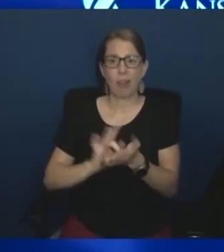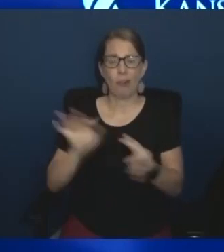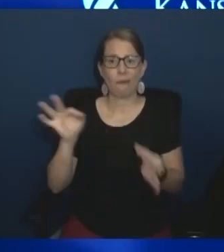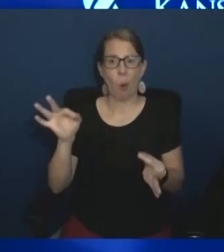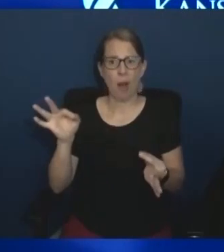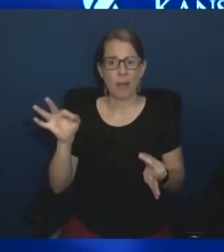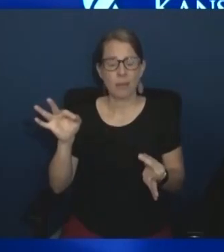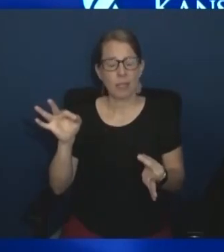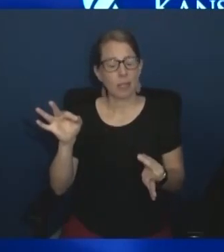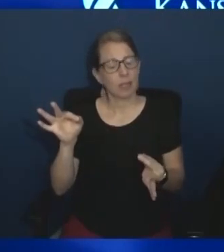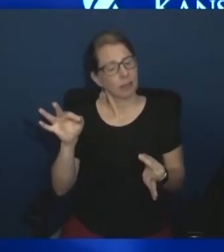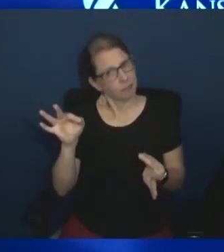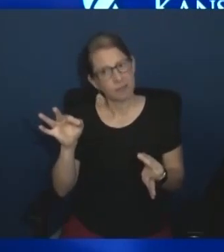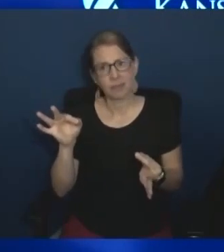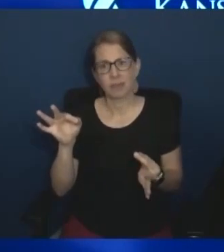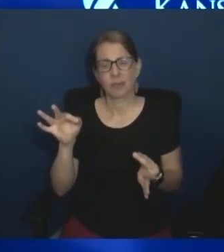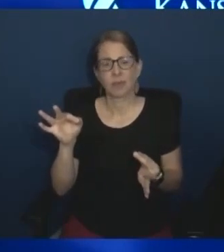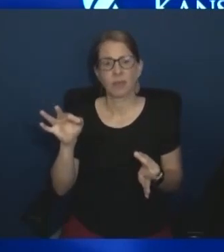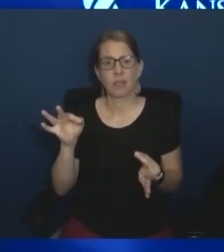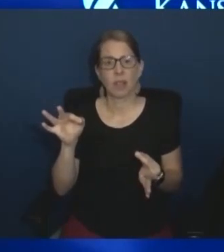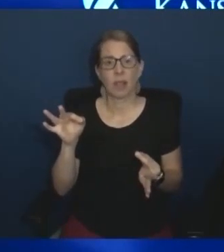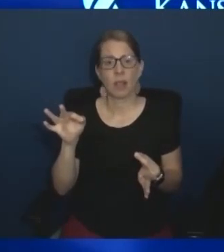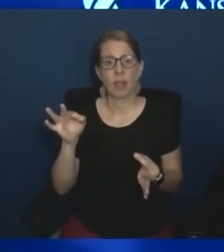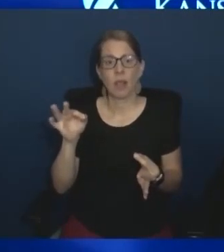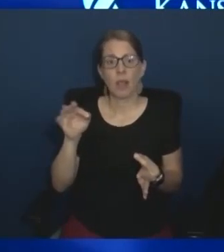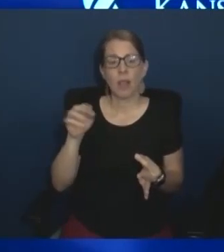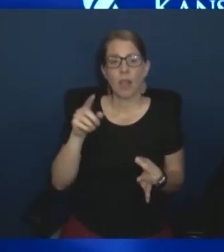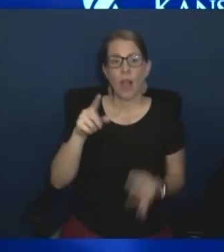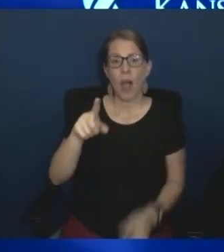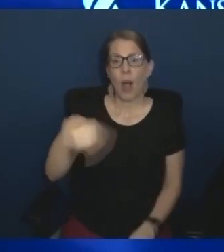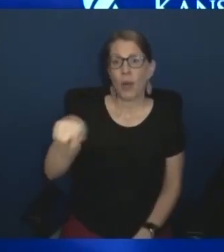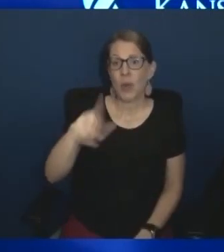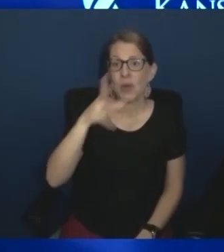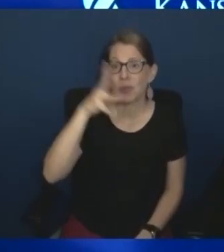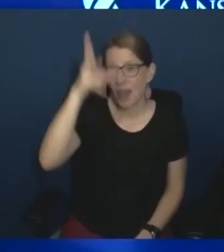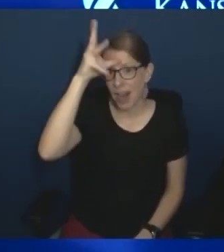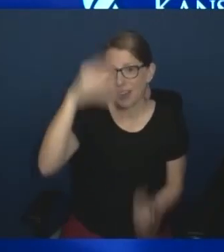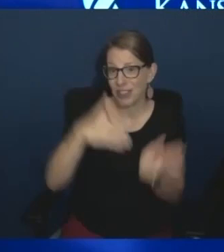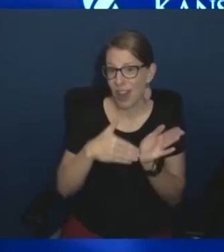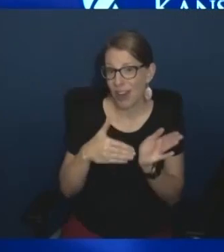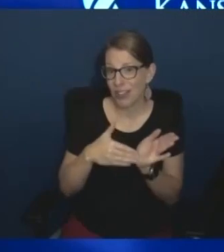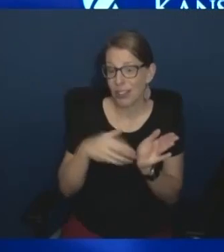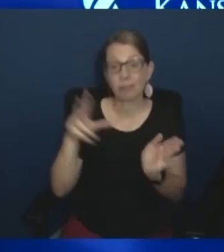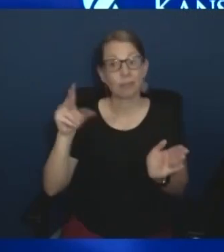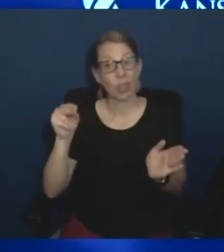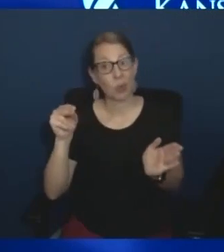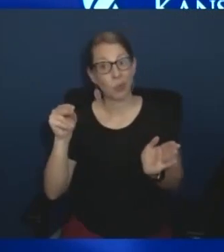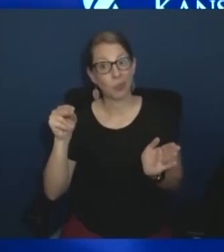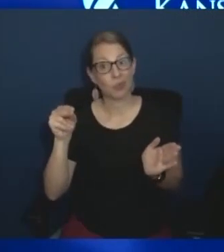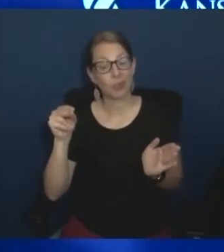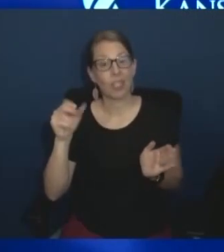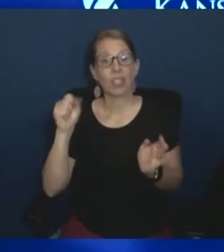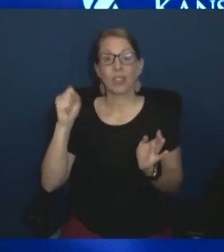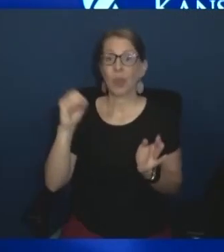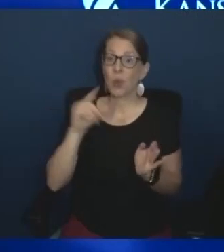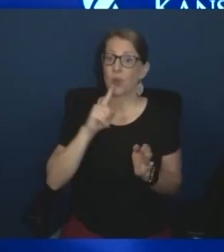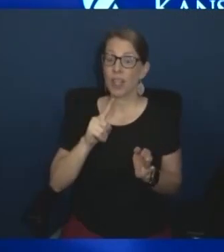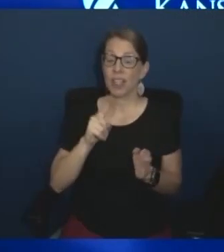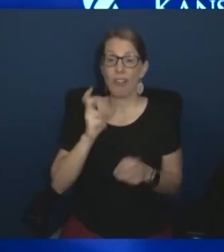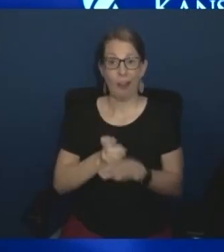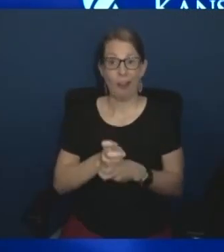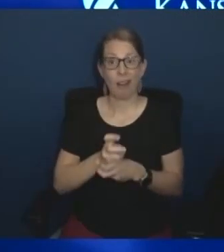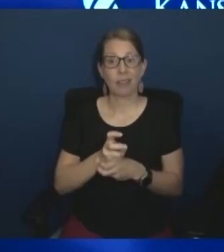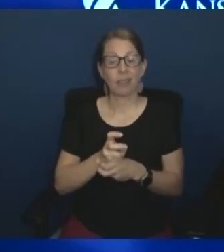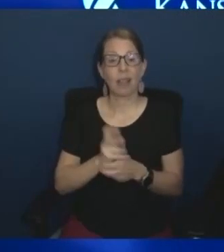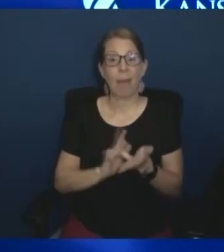really difficult. Are those parents doctors? No. Okay. No. We just have to clear that one up. So it's really hard, too, in the medical field when